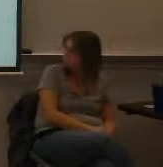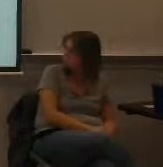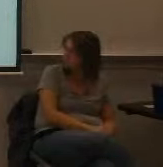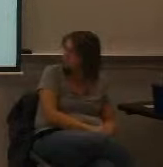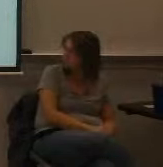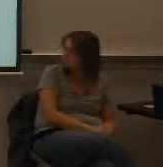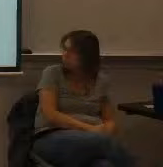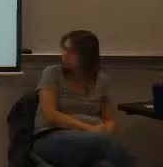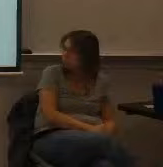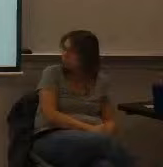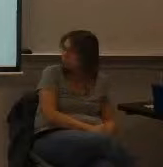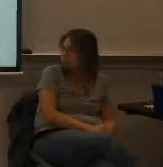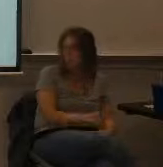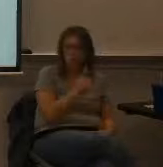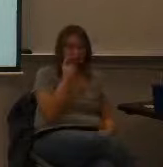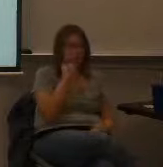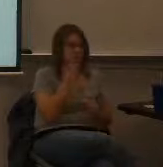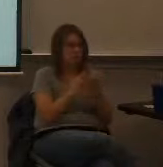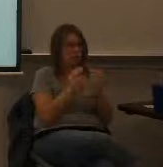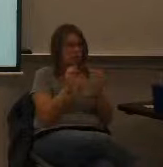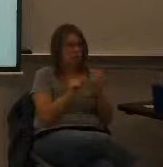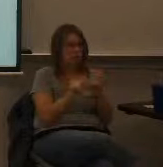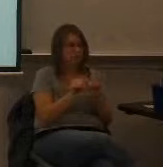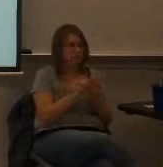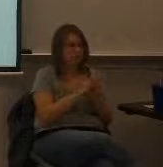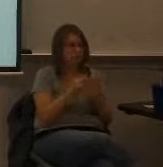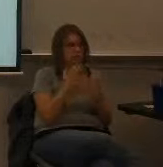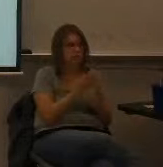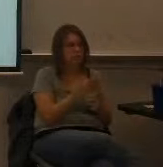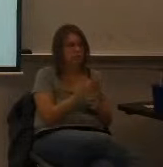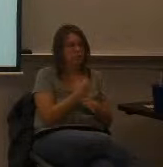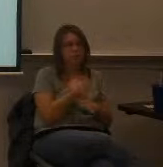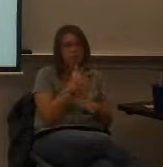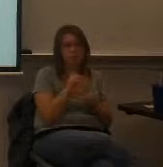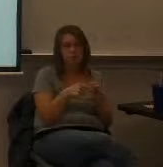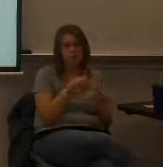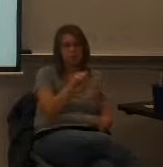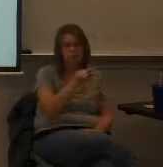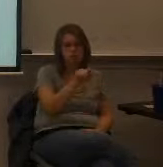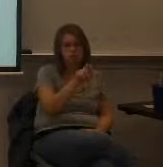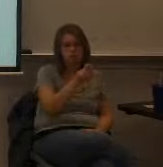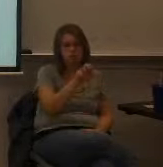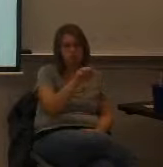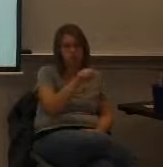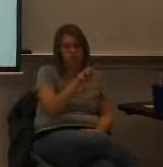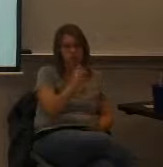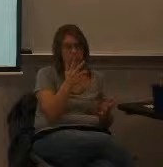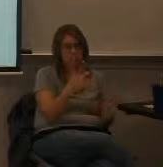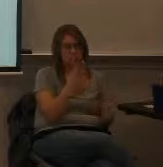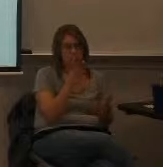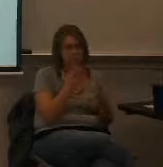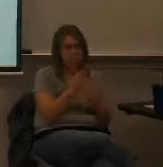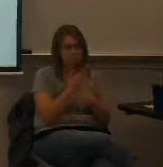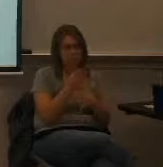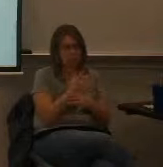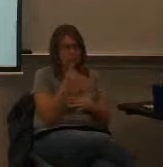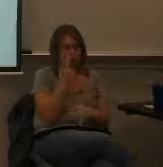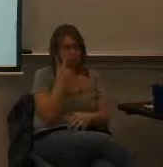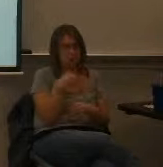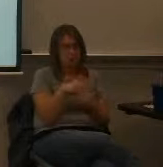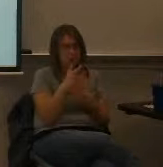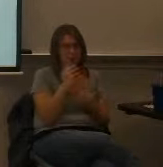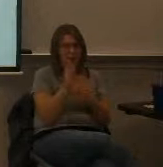But think of some of the potential examples of disturbance, and I talked about streams already. What might be disturbances that you